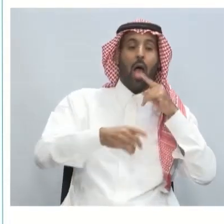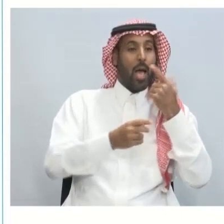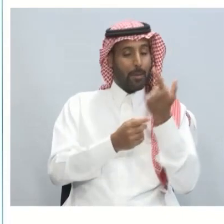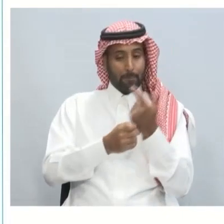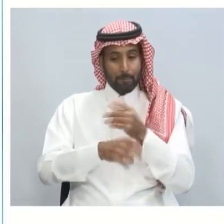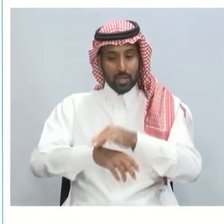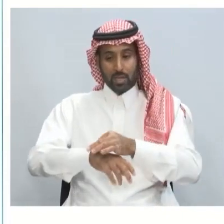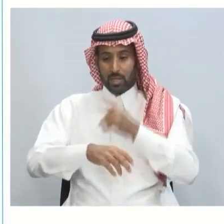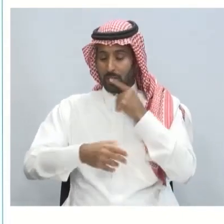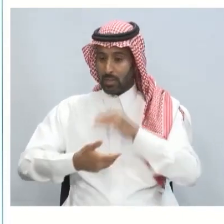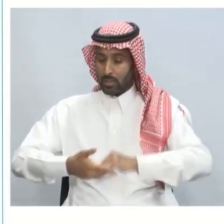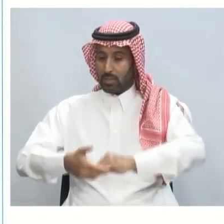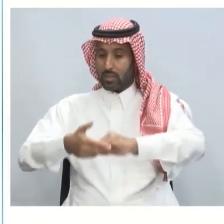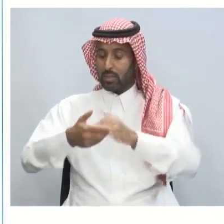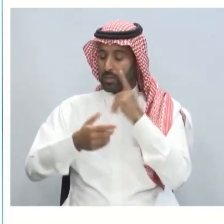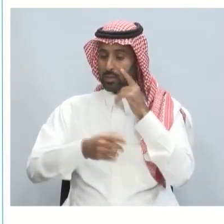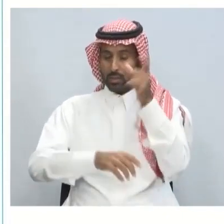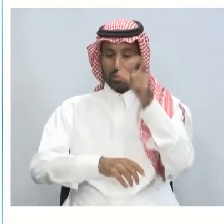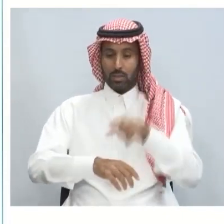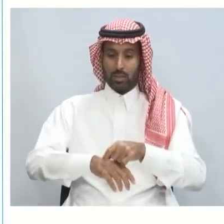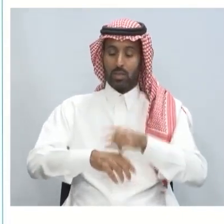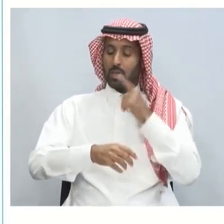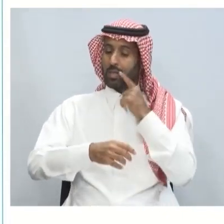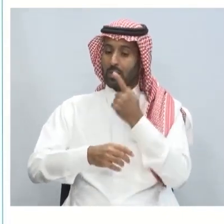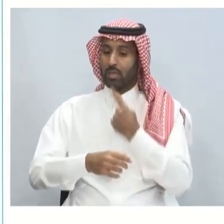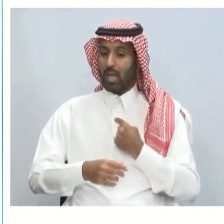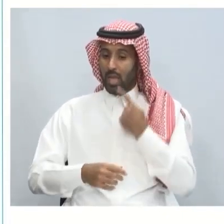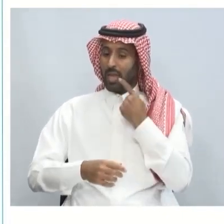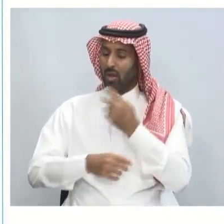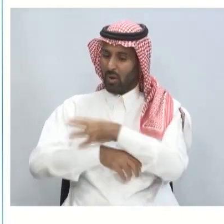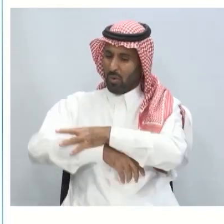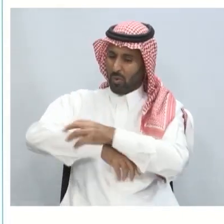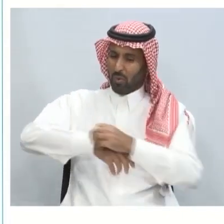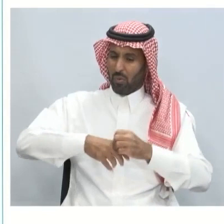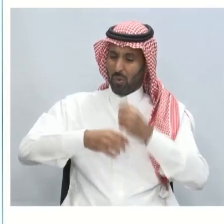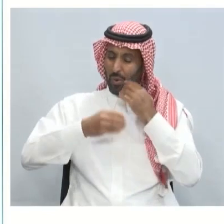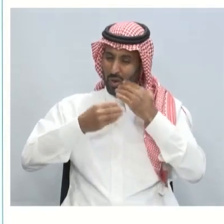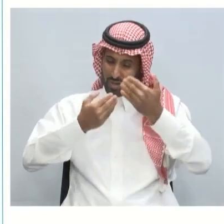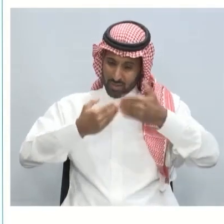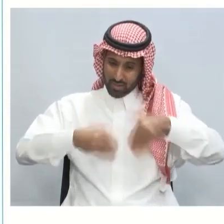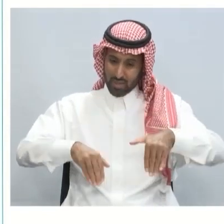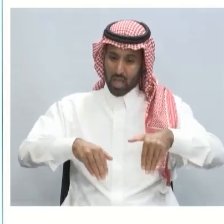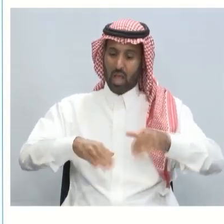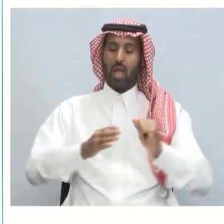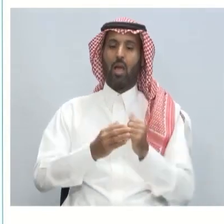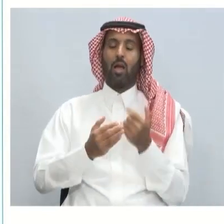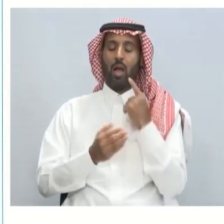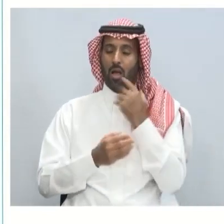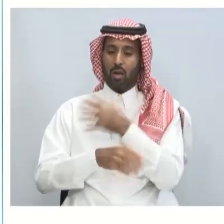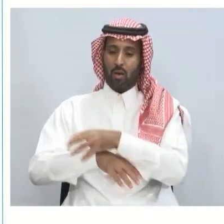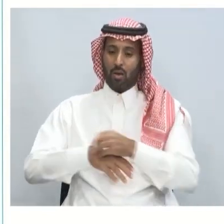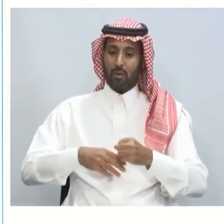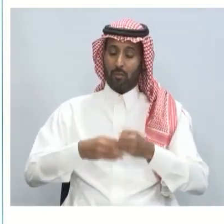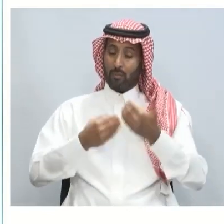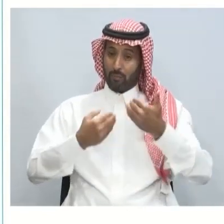is someone who helps people in need. People in need, such as poor people